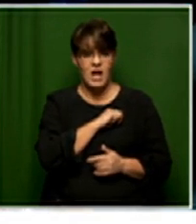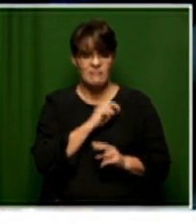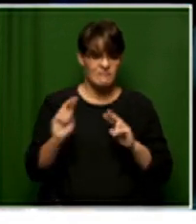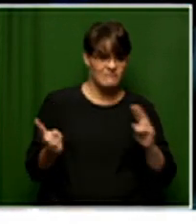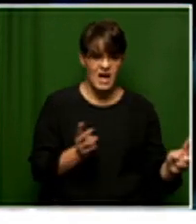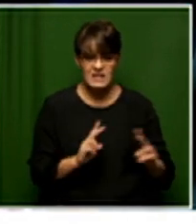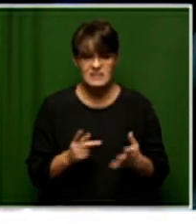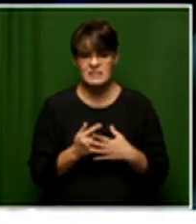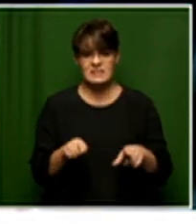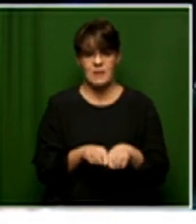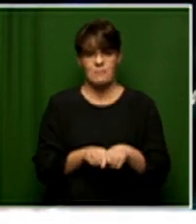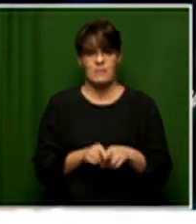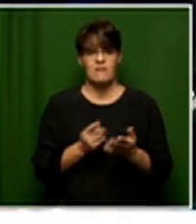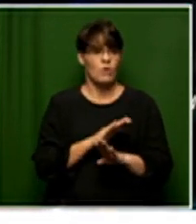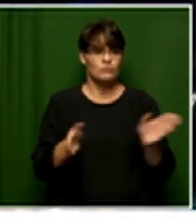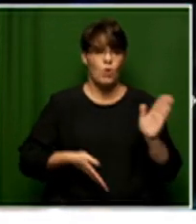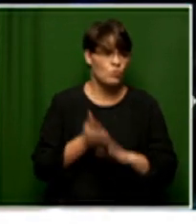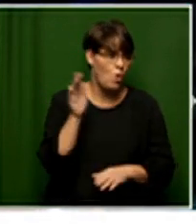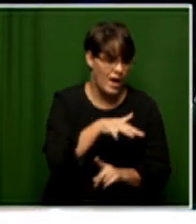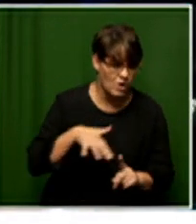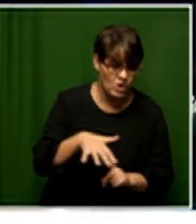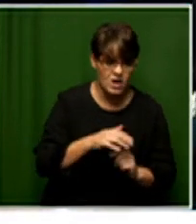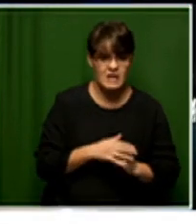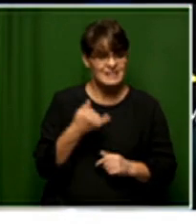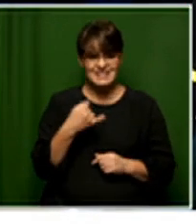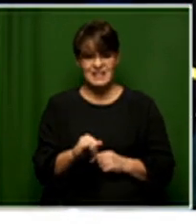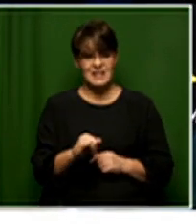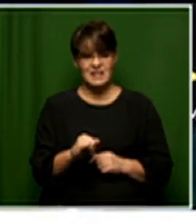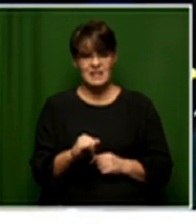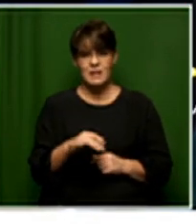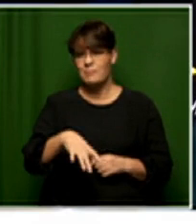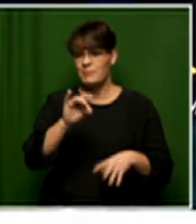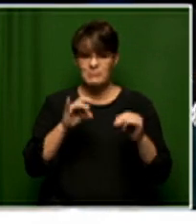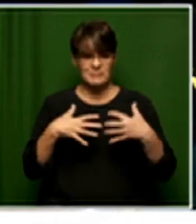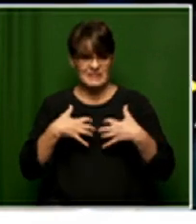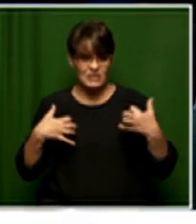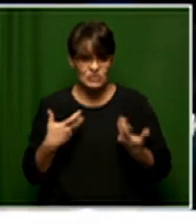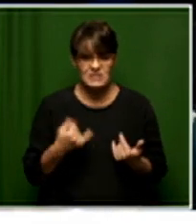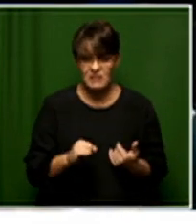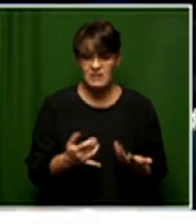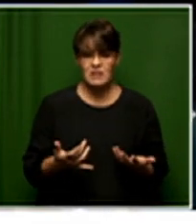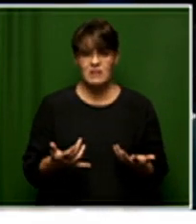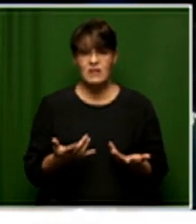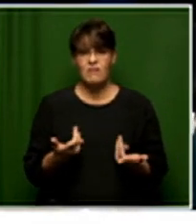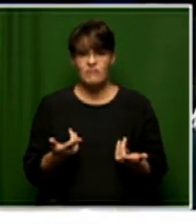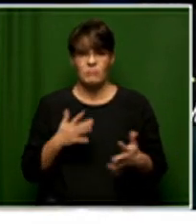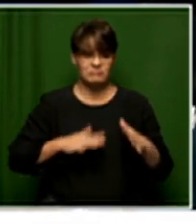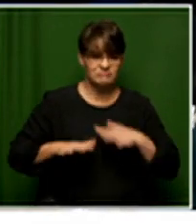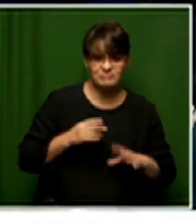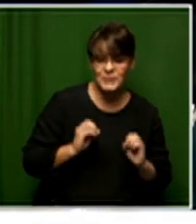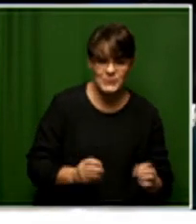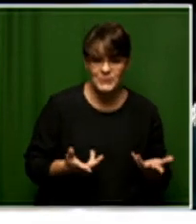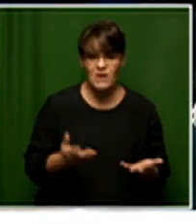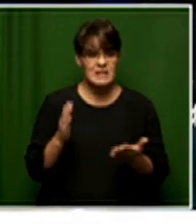violence as well, we had no-go areas, still picking up tensions even now of intolerance